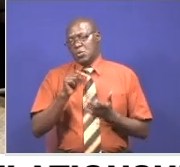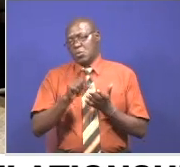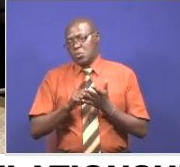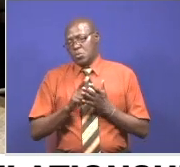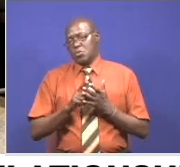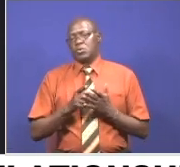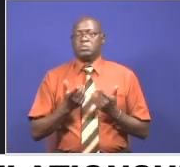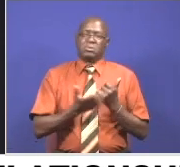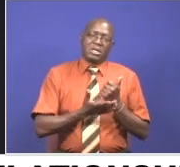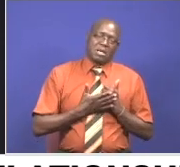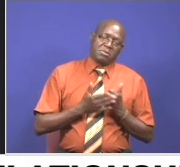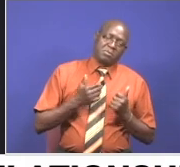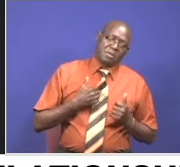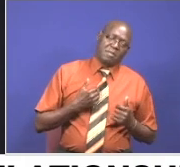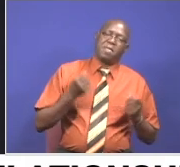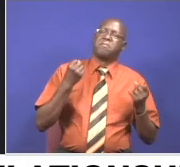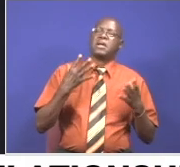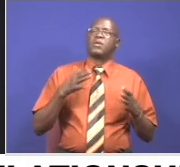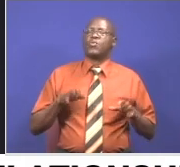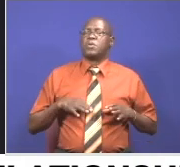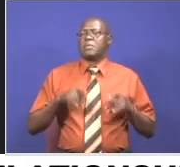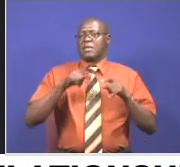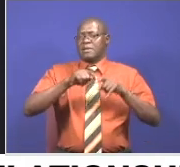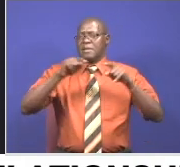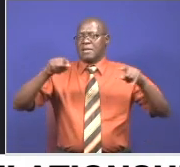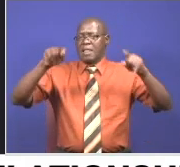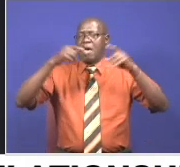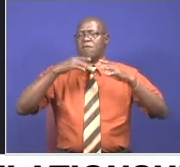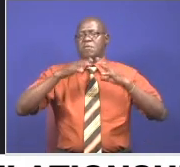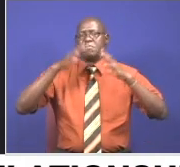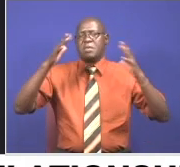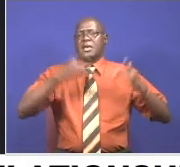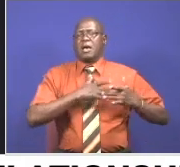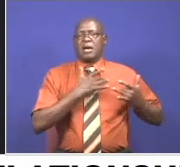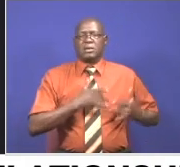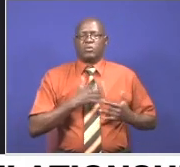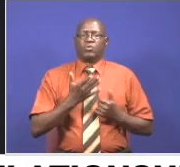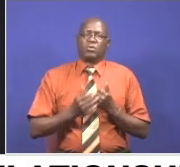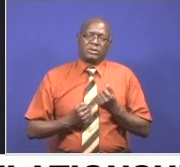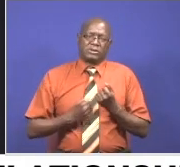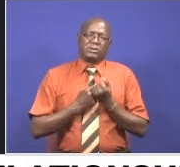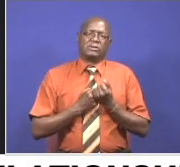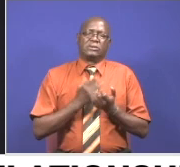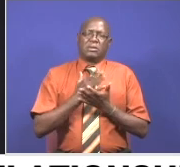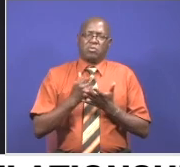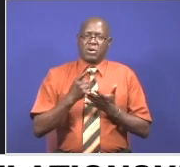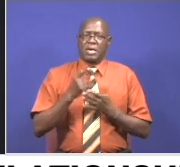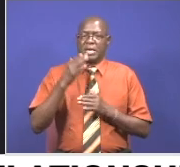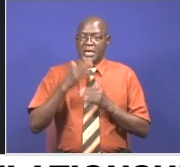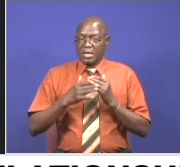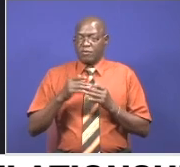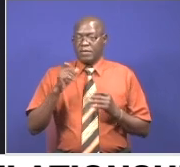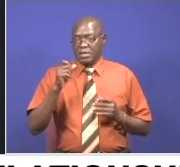me? Mm-hmm. And I believe there are many women out here who have big hearts and they will assist somebody. But at the end of the day, you find that a